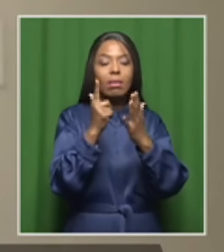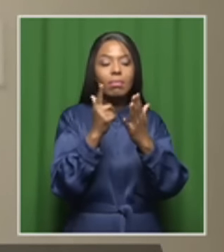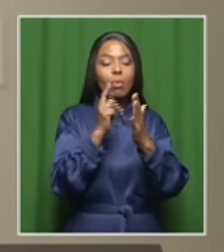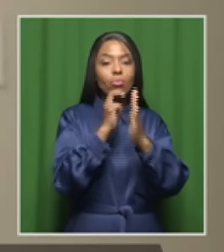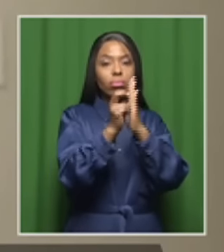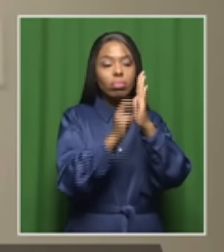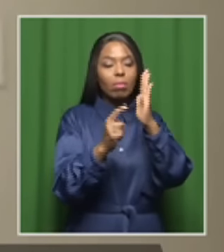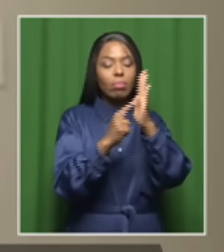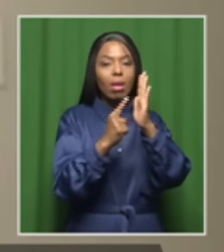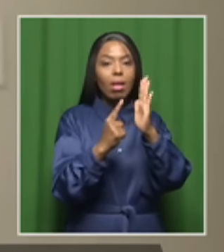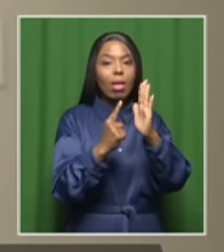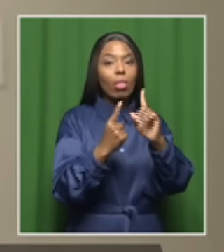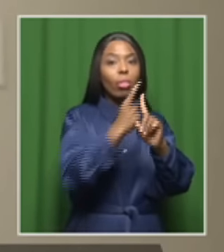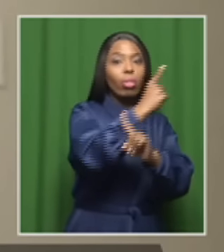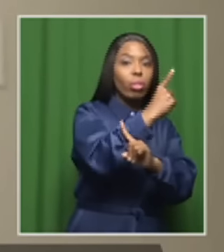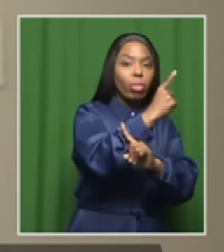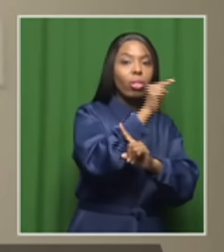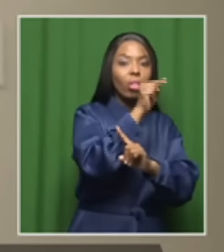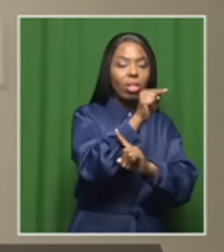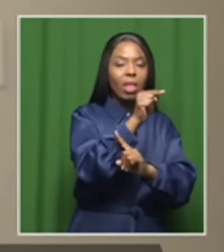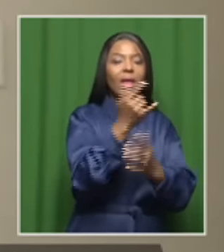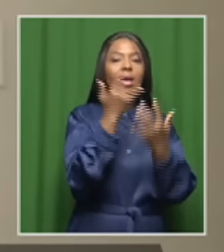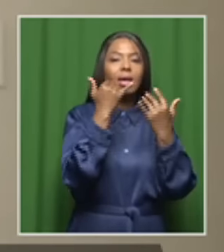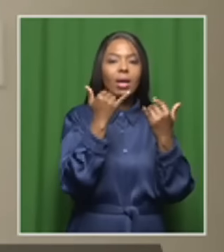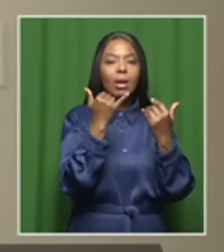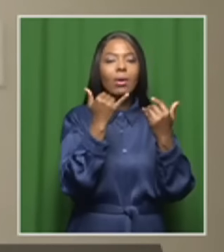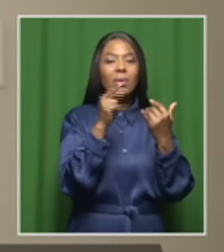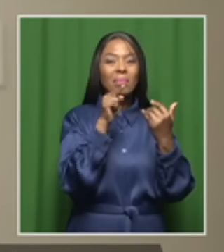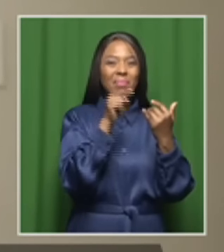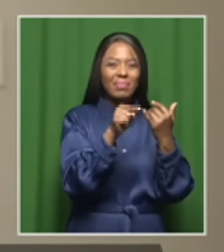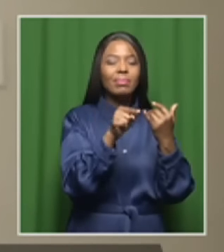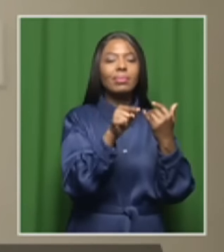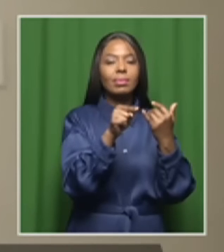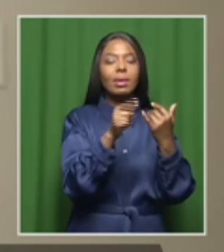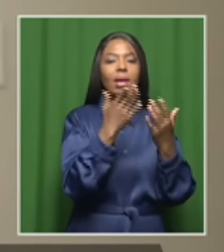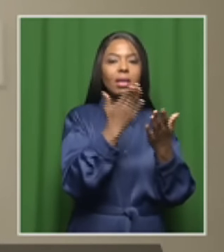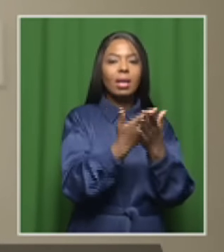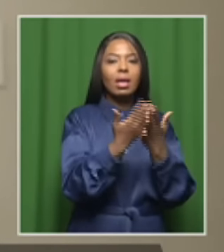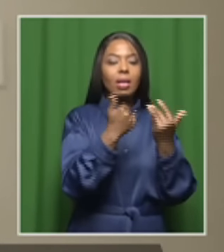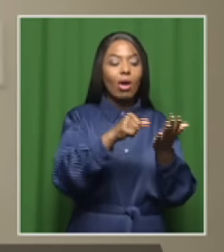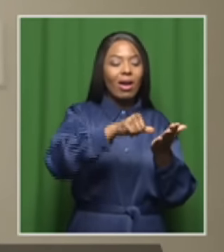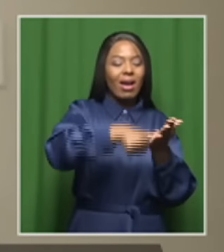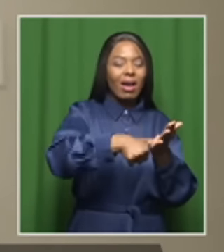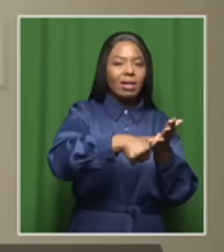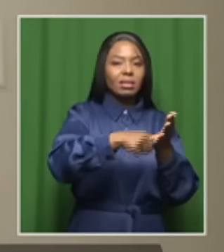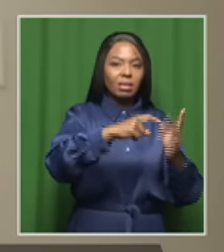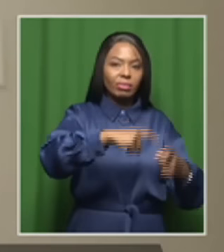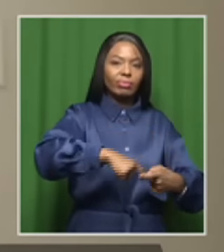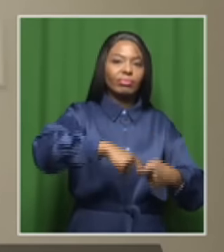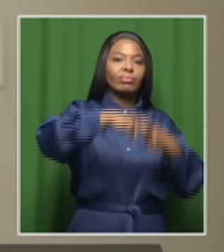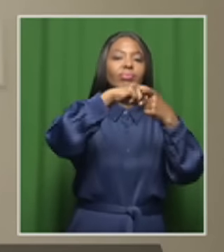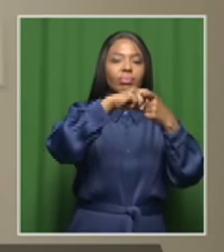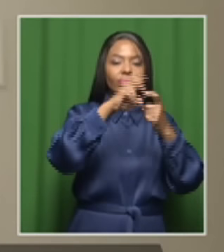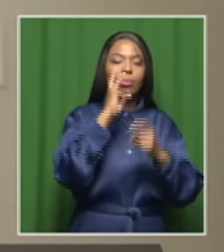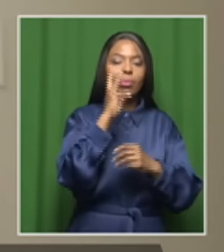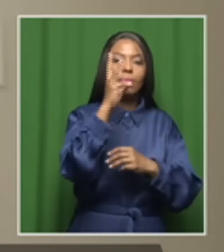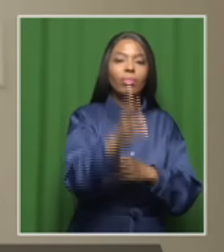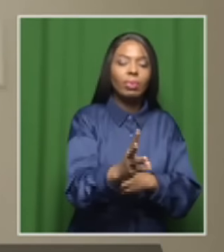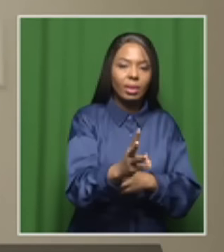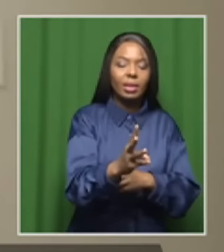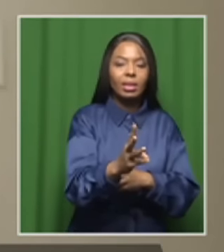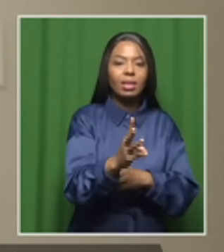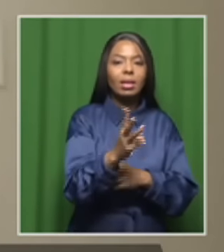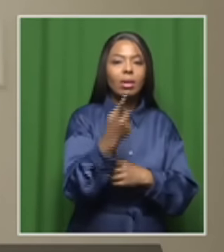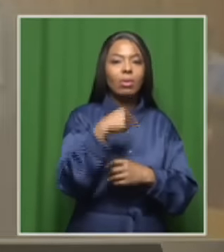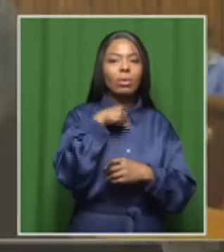your intro, they might even withhold the grants from SASSA. And that's when we